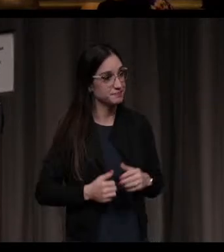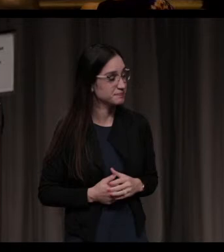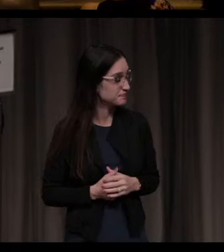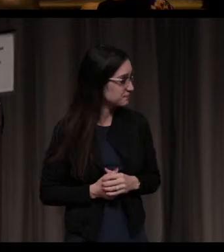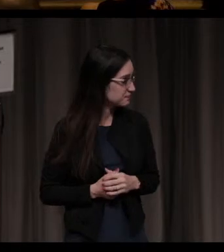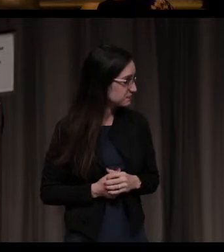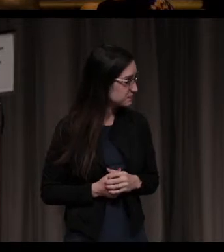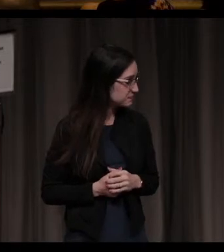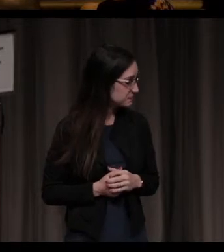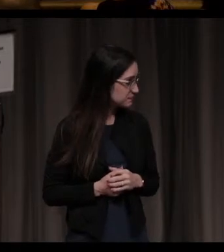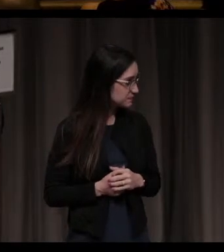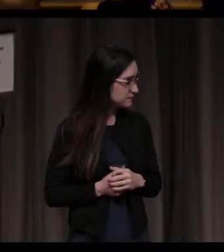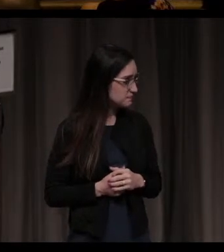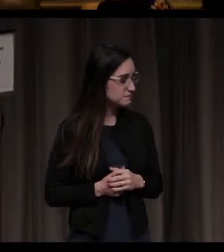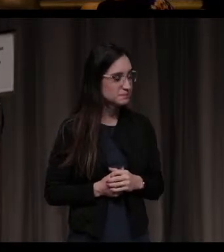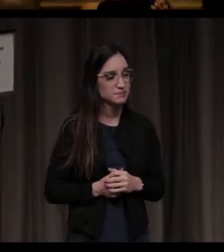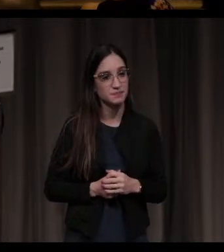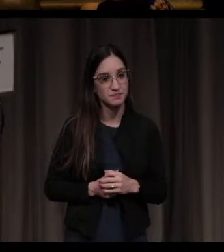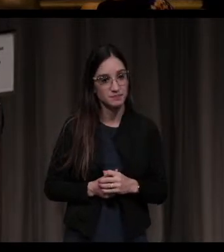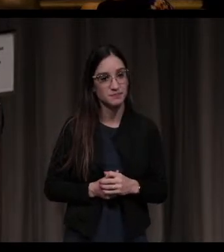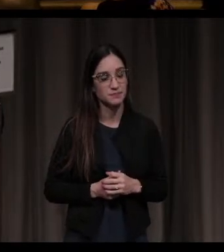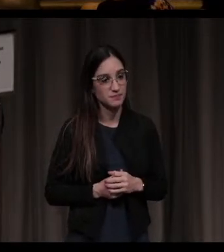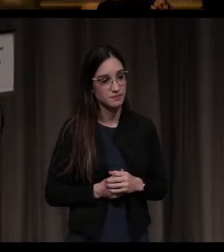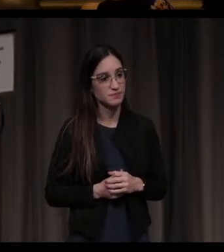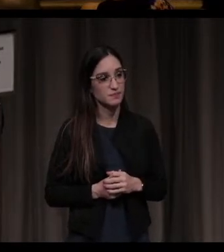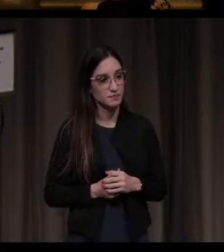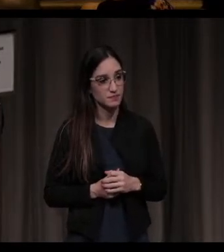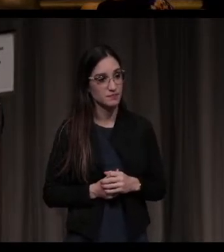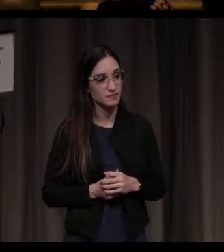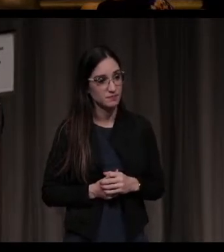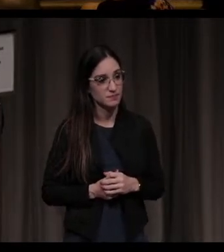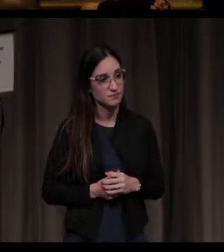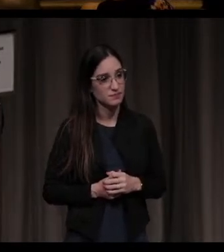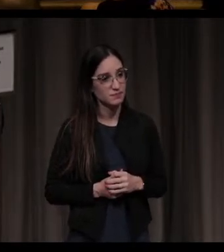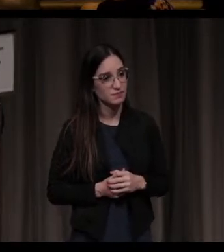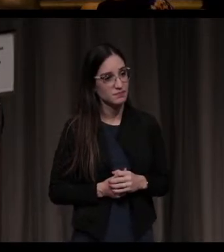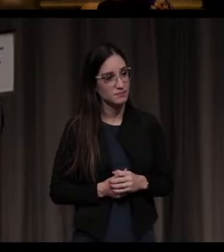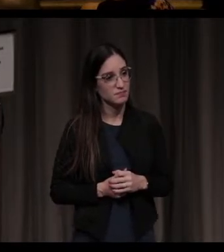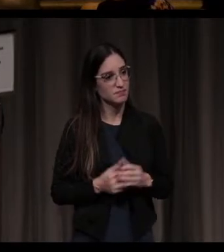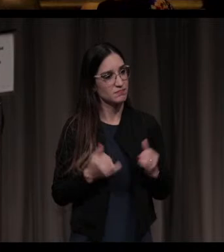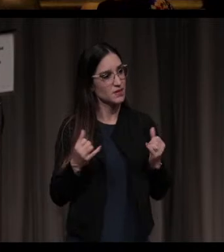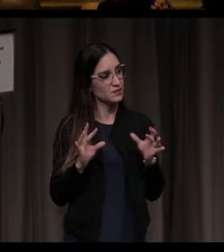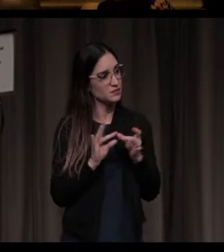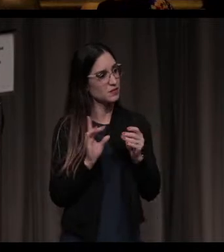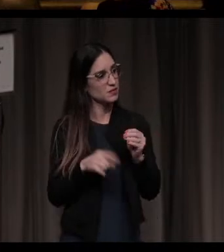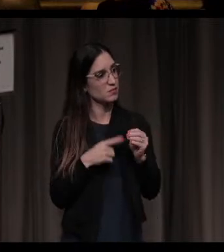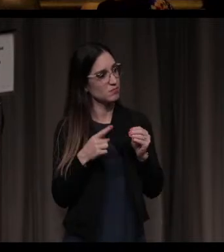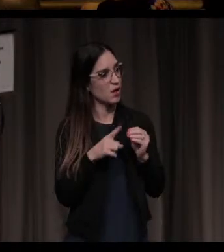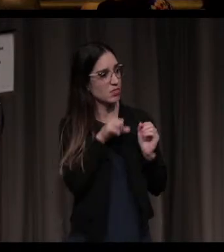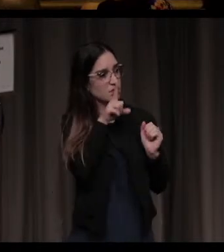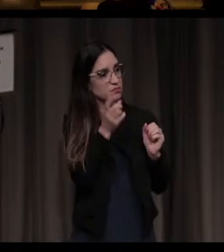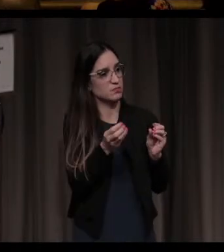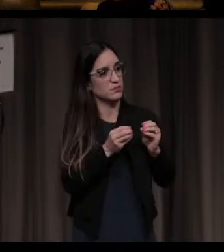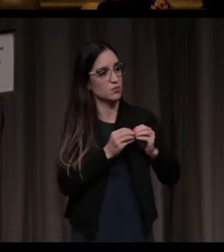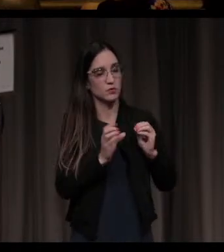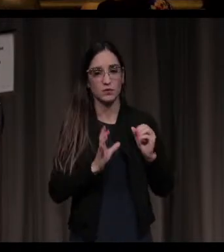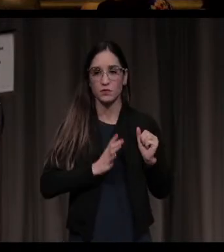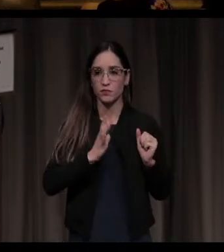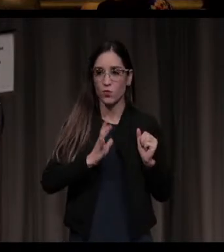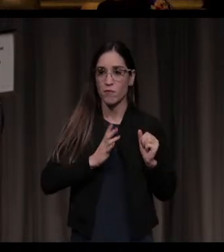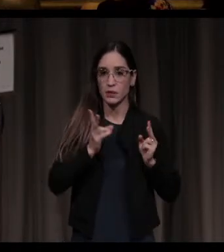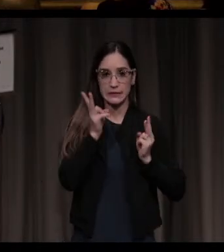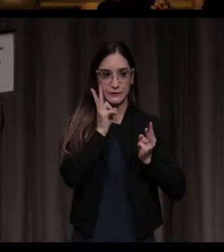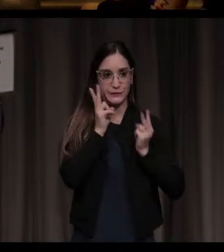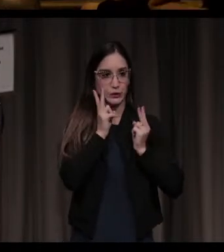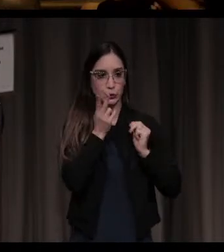just to talk on really just the focusing on the formal aspects of the abstraction. So by formal, I mean like the visual forms